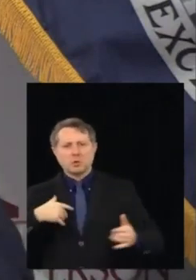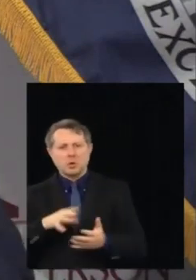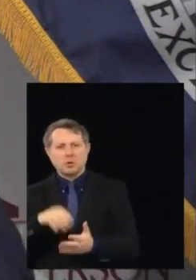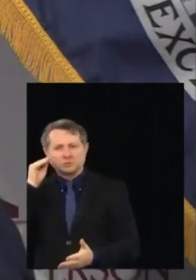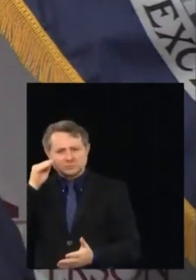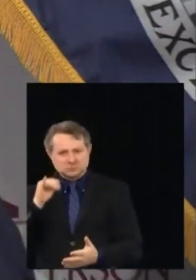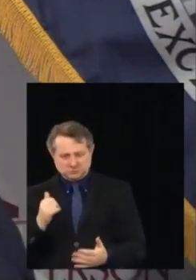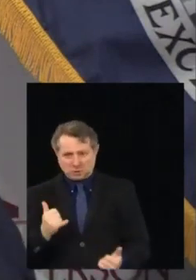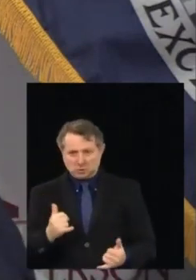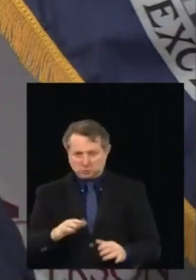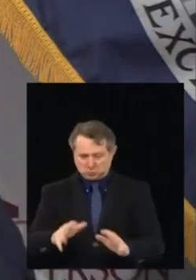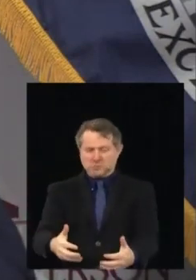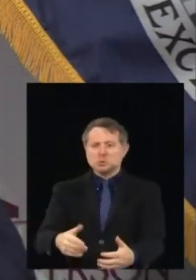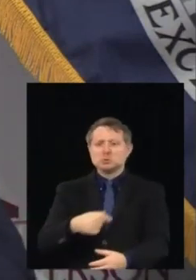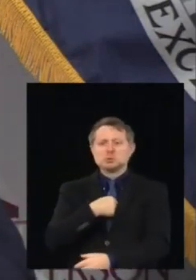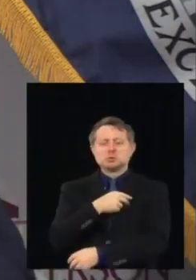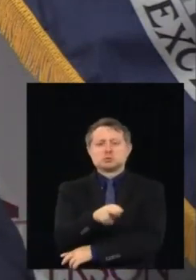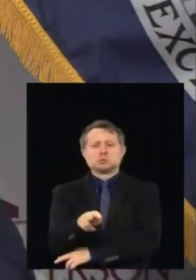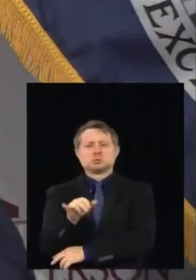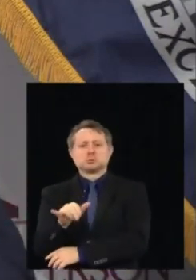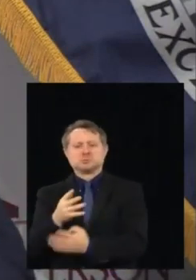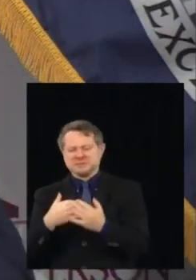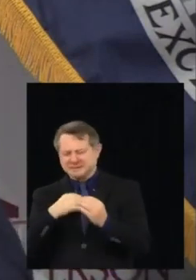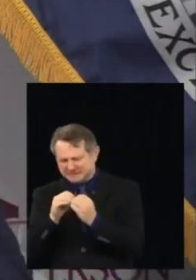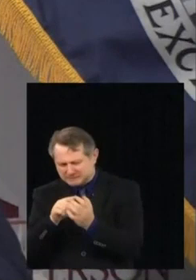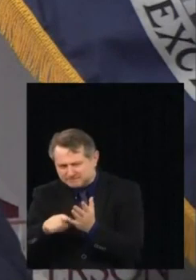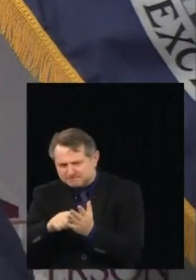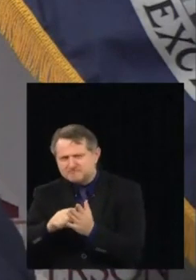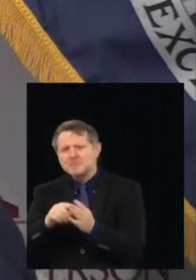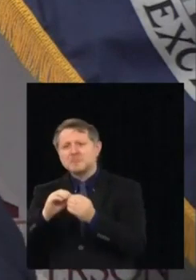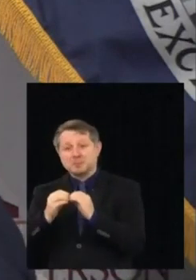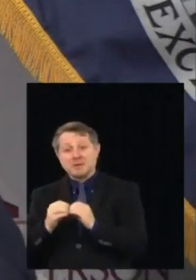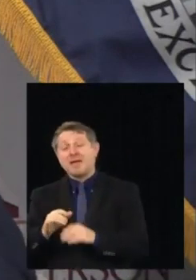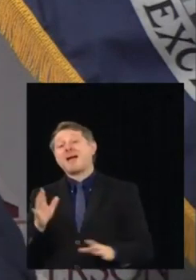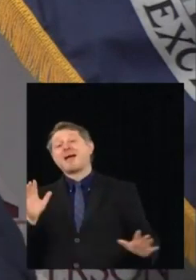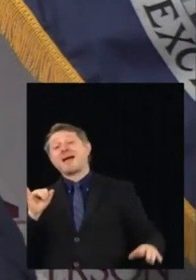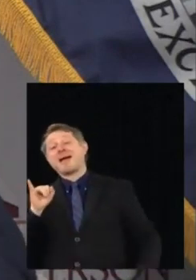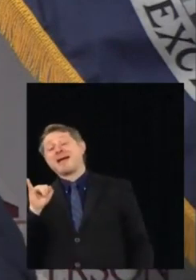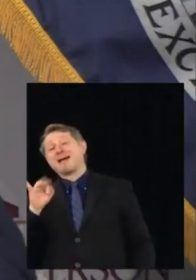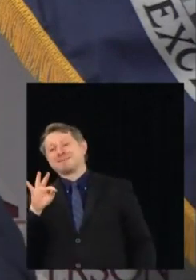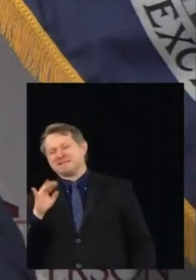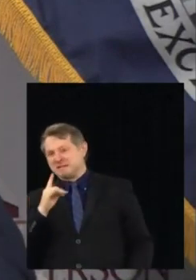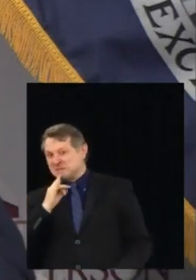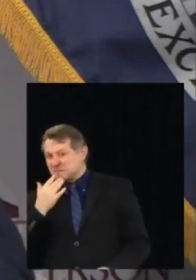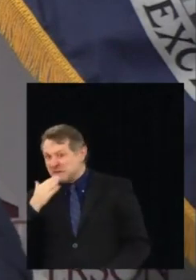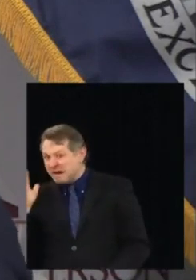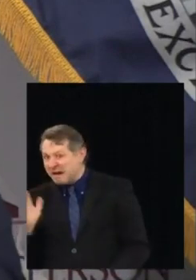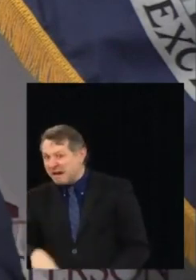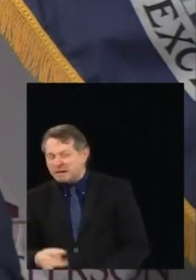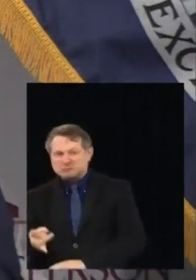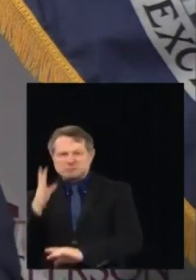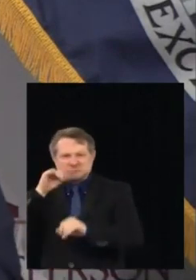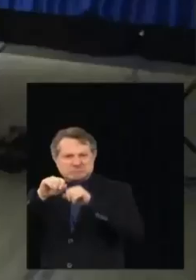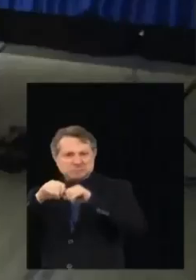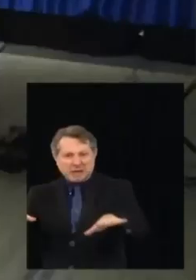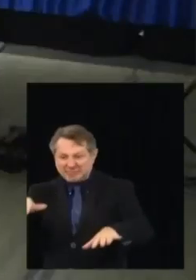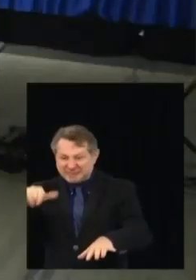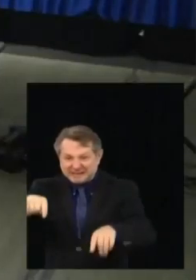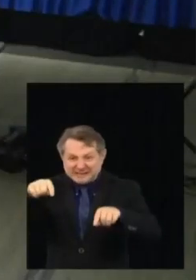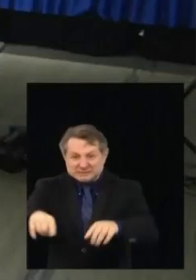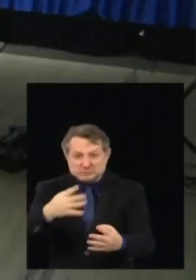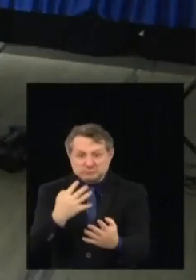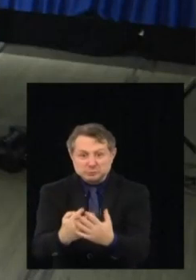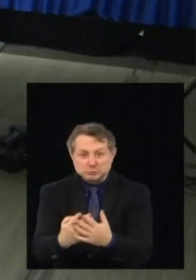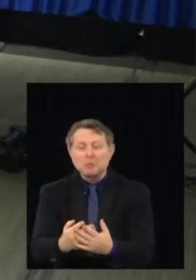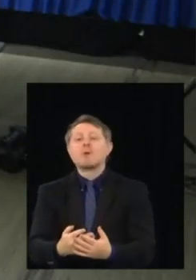the specifics, but if you had a significant problem in a prison, you wouldn't have that low a number of the correction officers infection